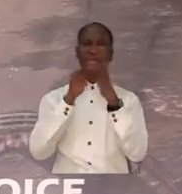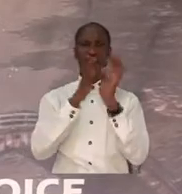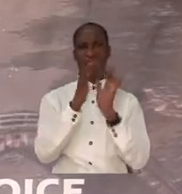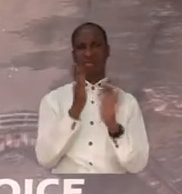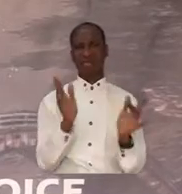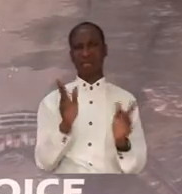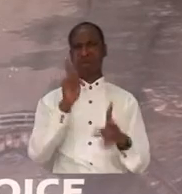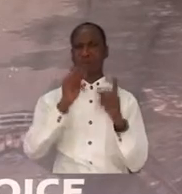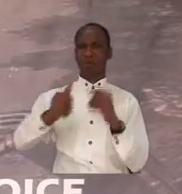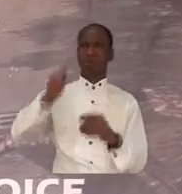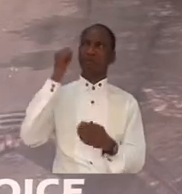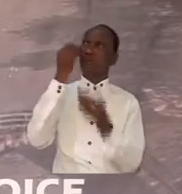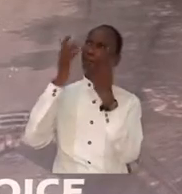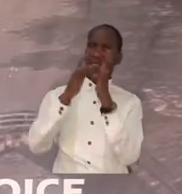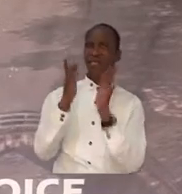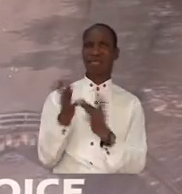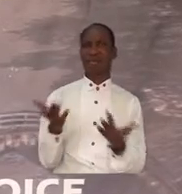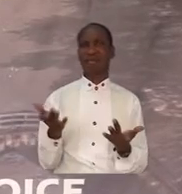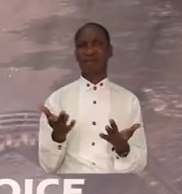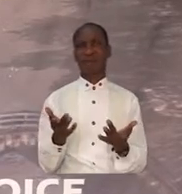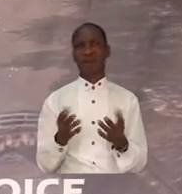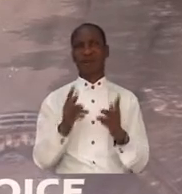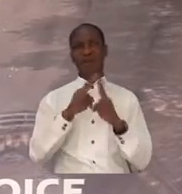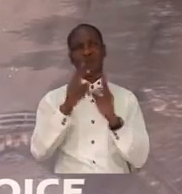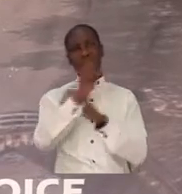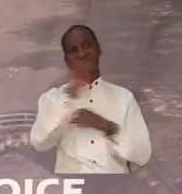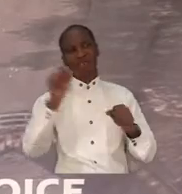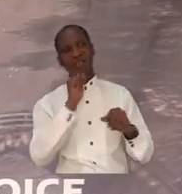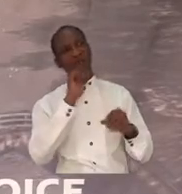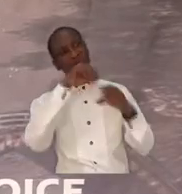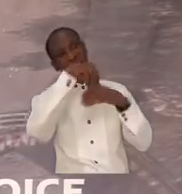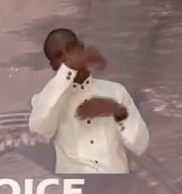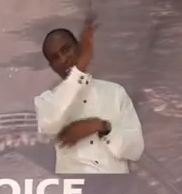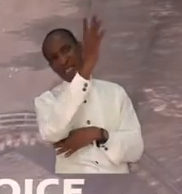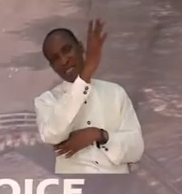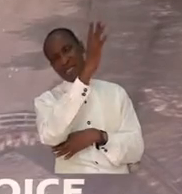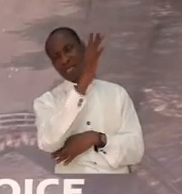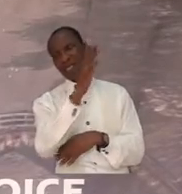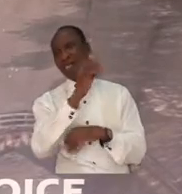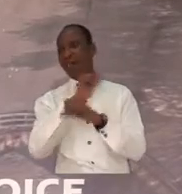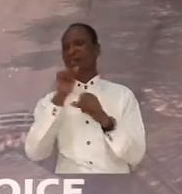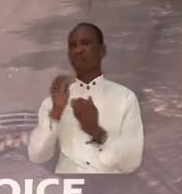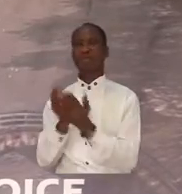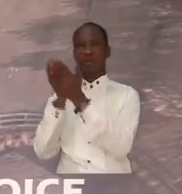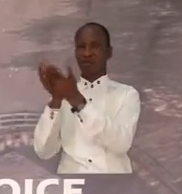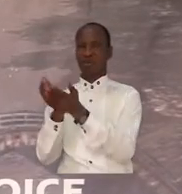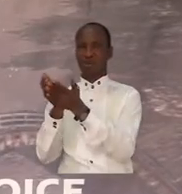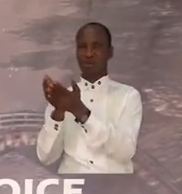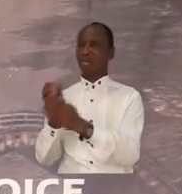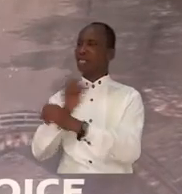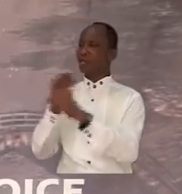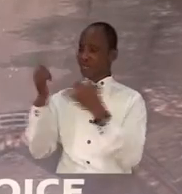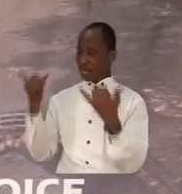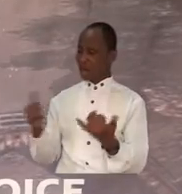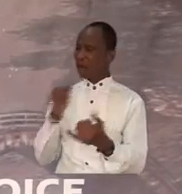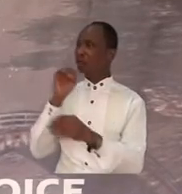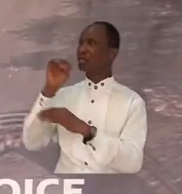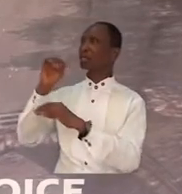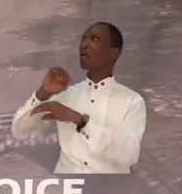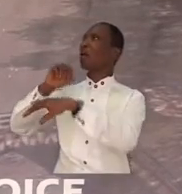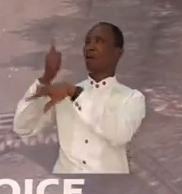asem no ntie anye nkwadua no na anye boat no bio ena sese kura anye bepo bi so se